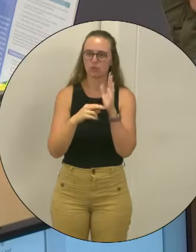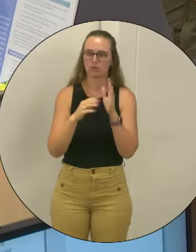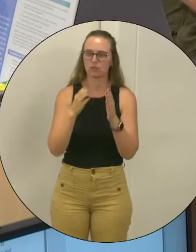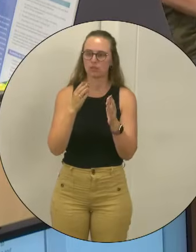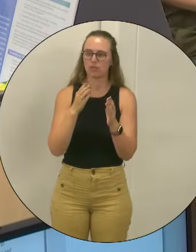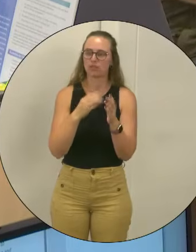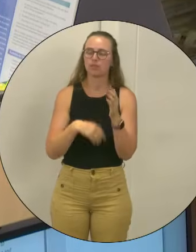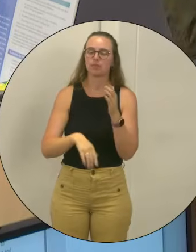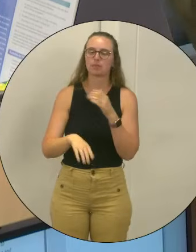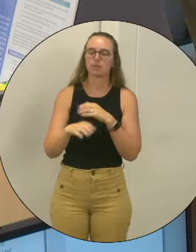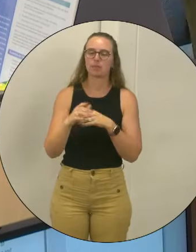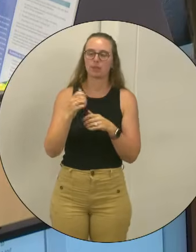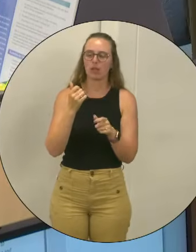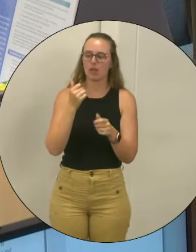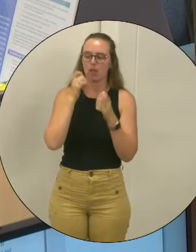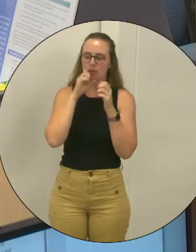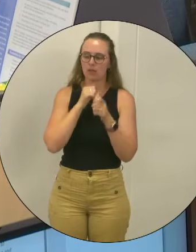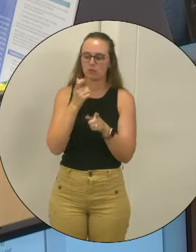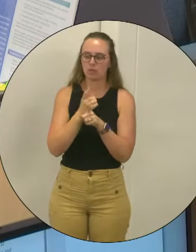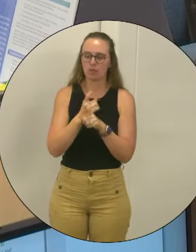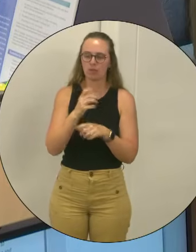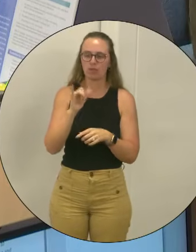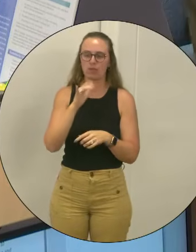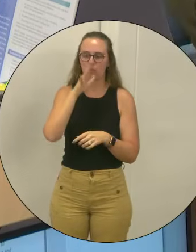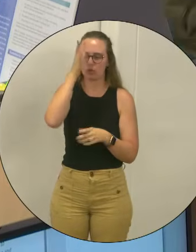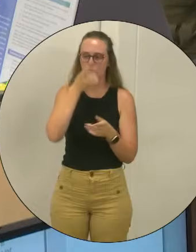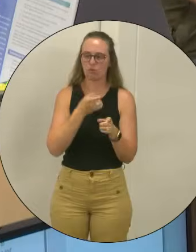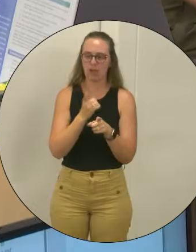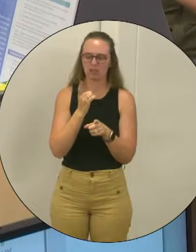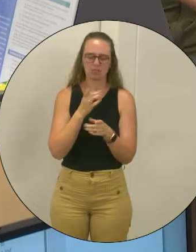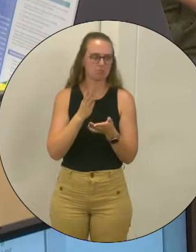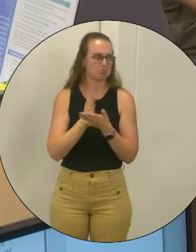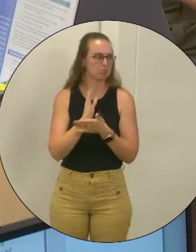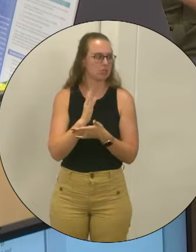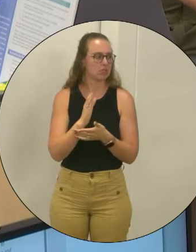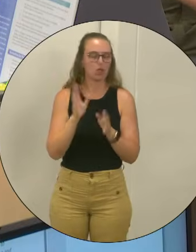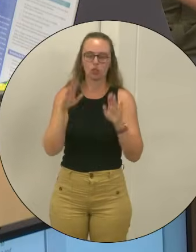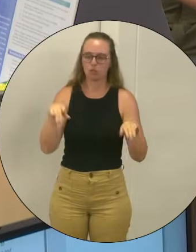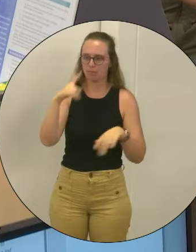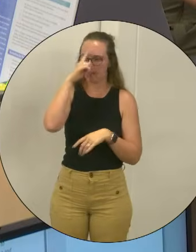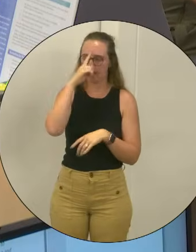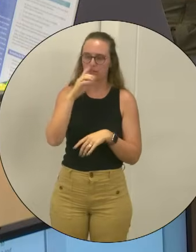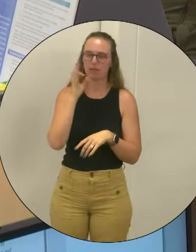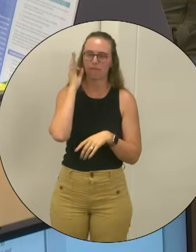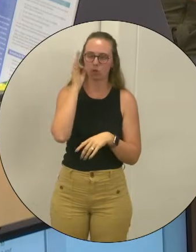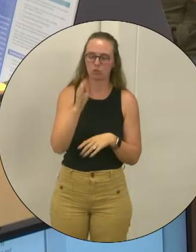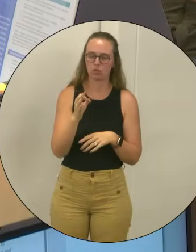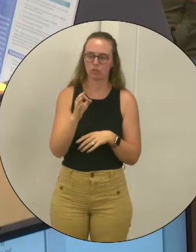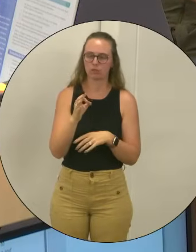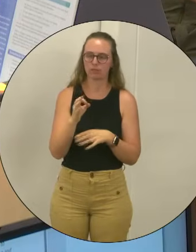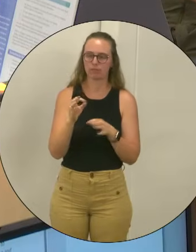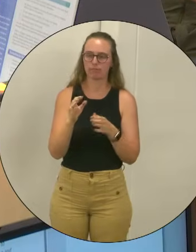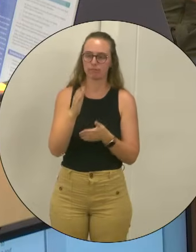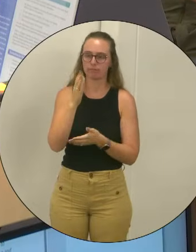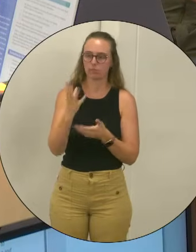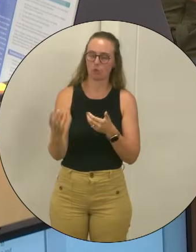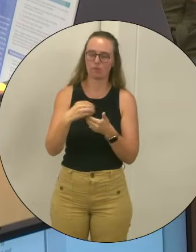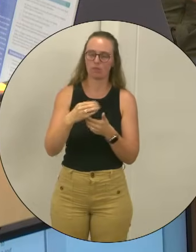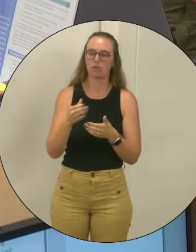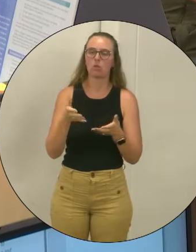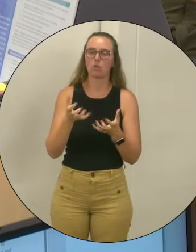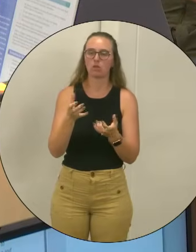age appropriateness, and parental rights. Our children's minds and futures are at stake. Let us